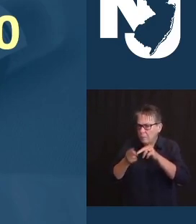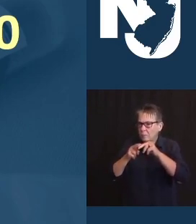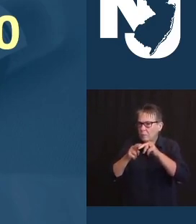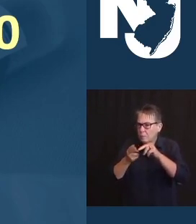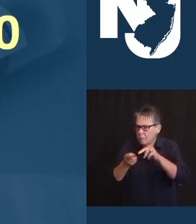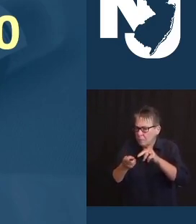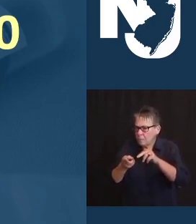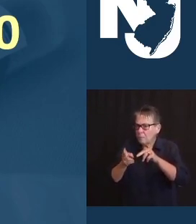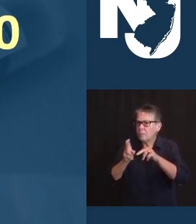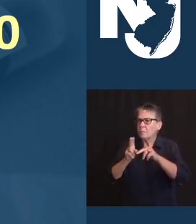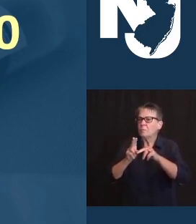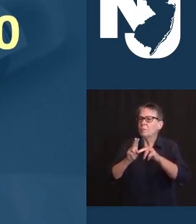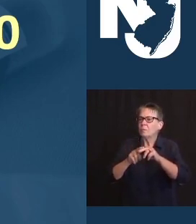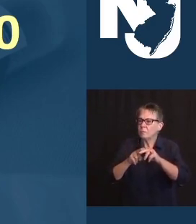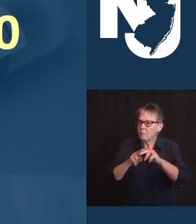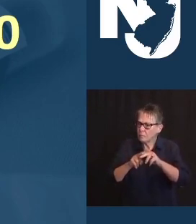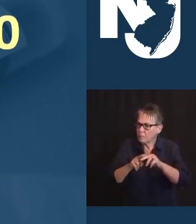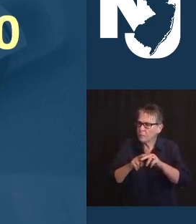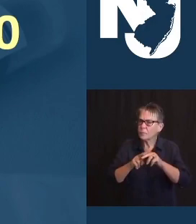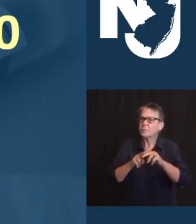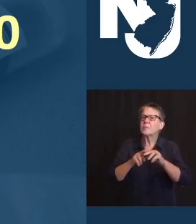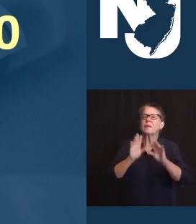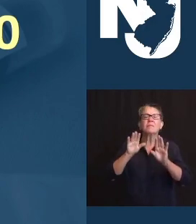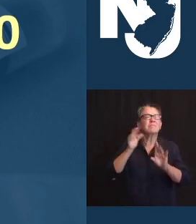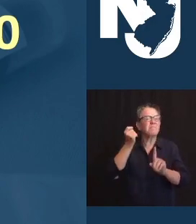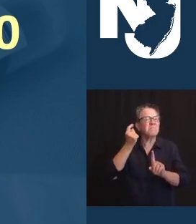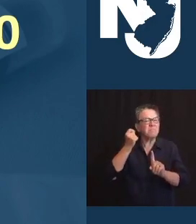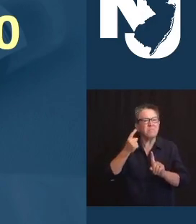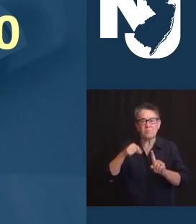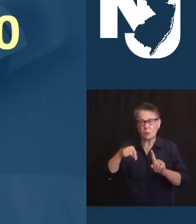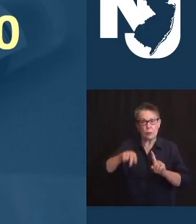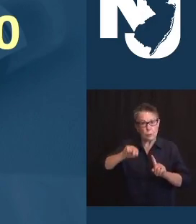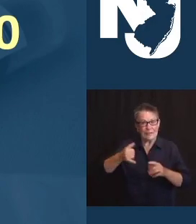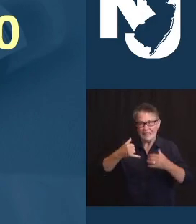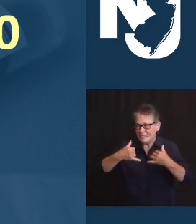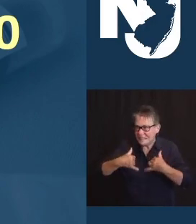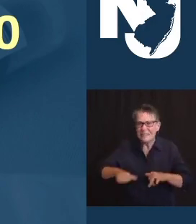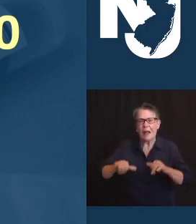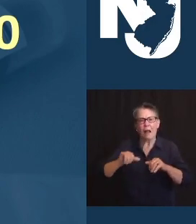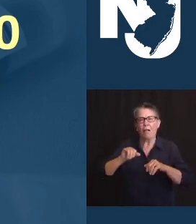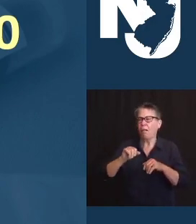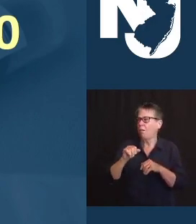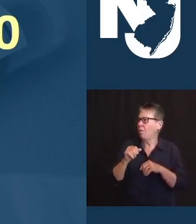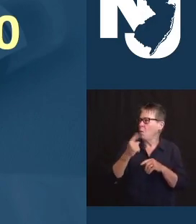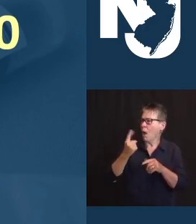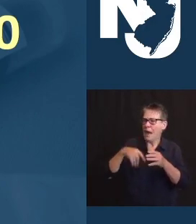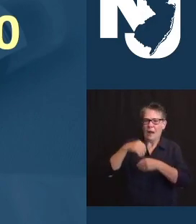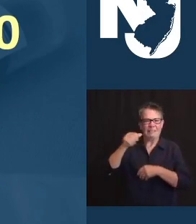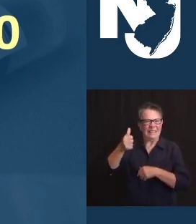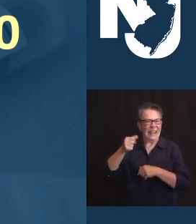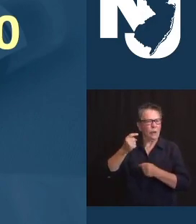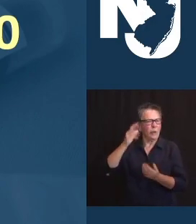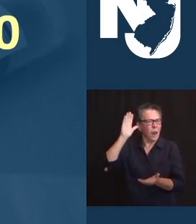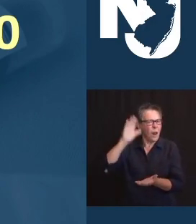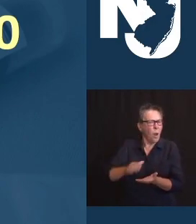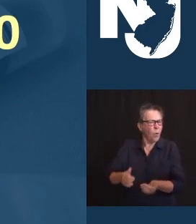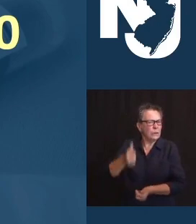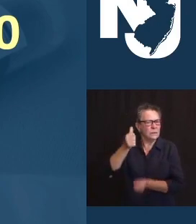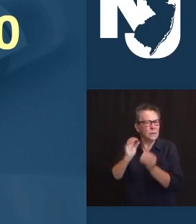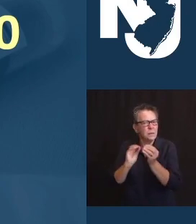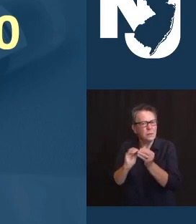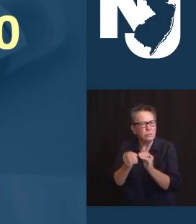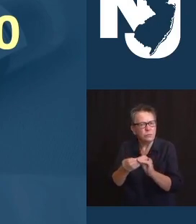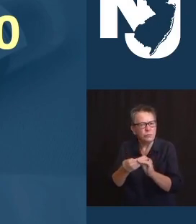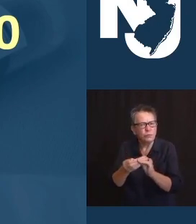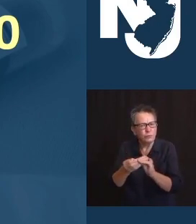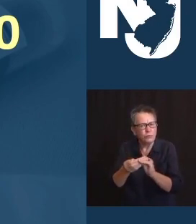of active cases per capita. I want to warn you in advance, you're going to get on the one hand, on the other hand today, because the other hand we're going